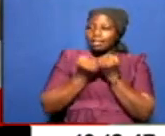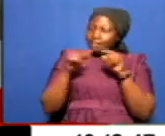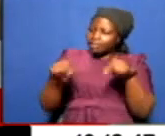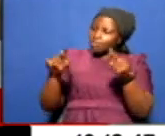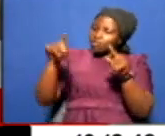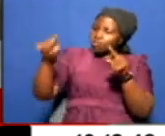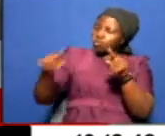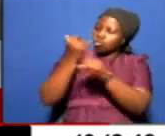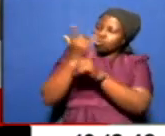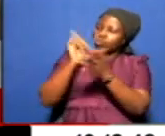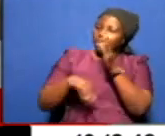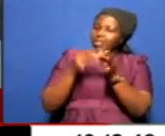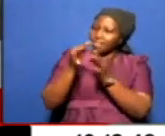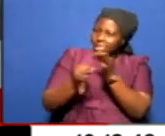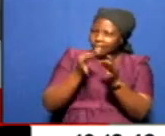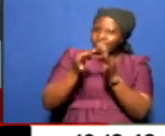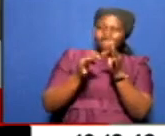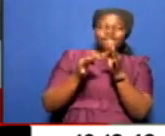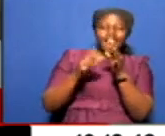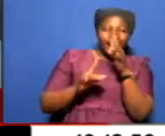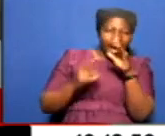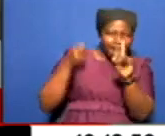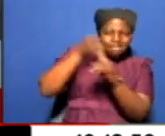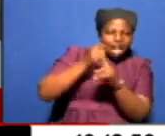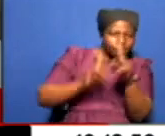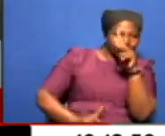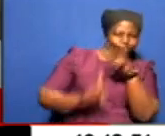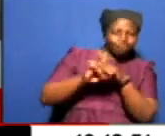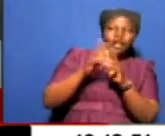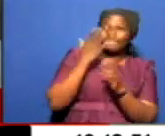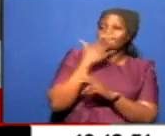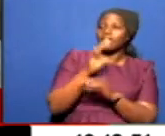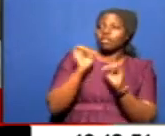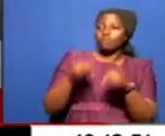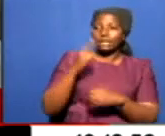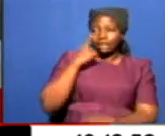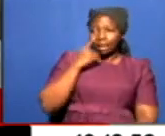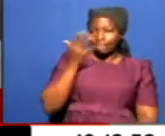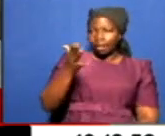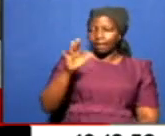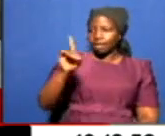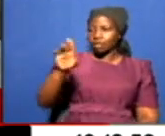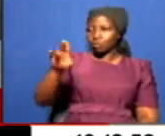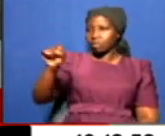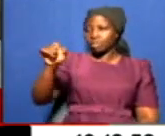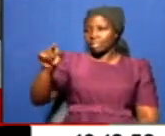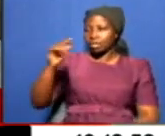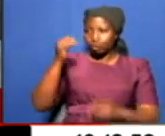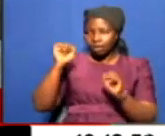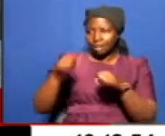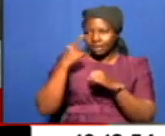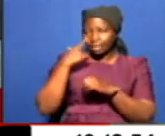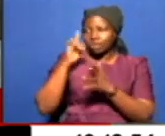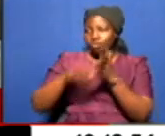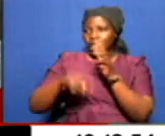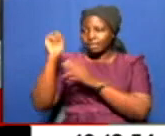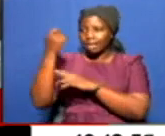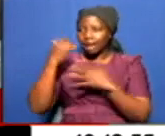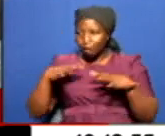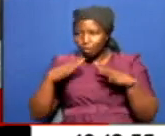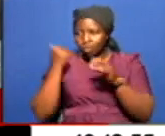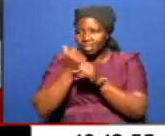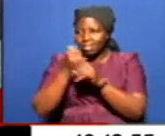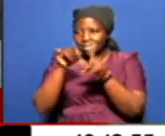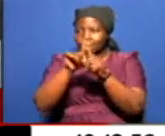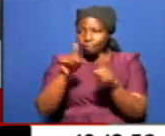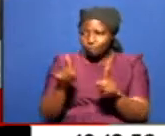terrorist attack. Mm-hmm. And you see in Dusit, mm-hmm. You could see what the civilians did, mm-hmm. and then you could see also what the enforcement